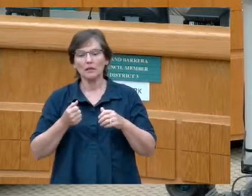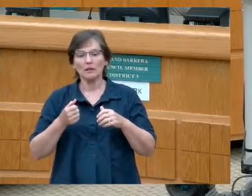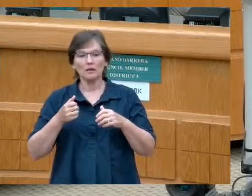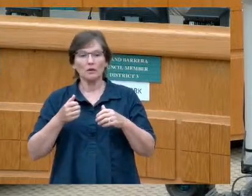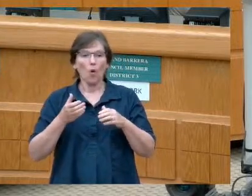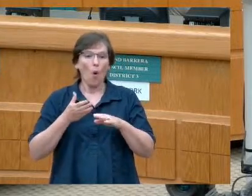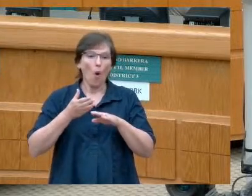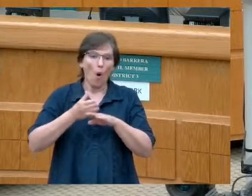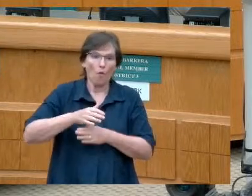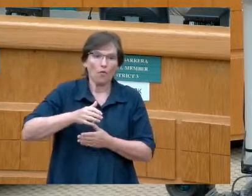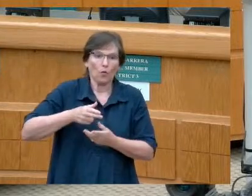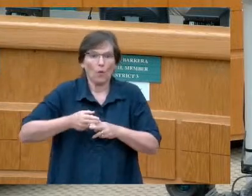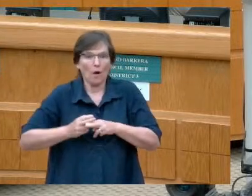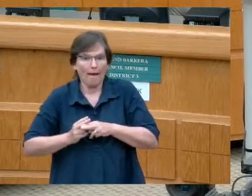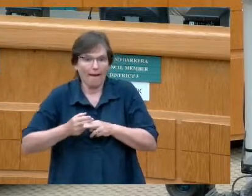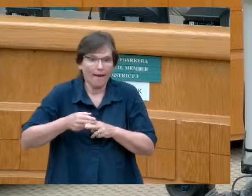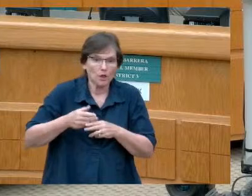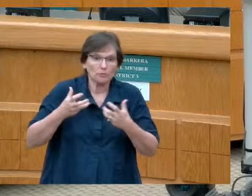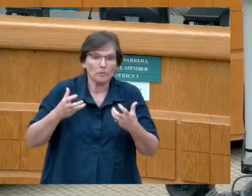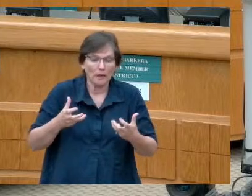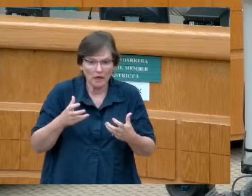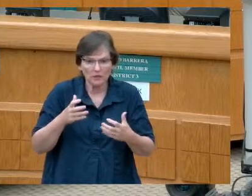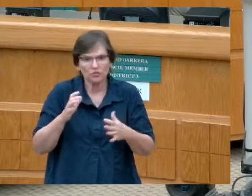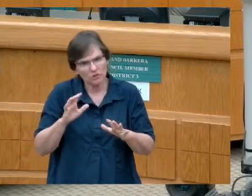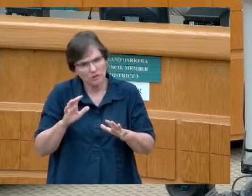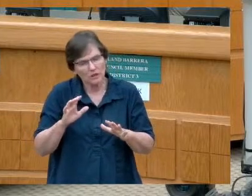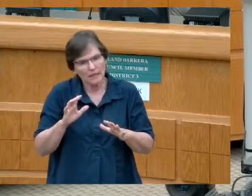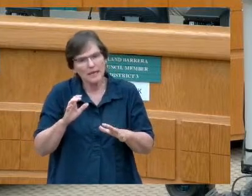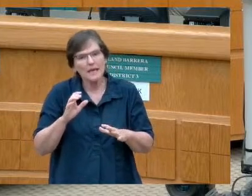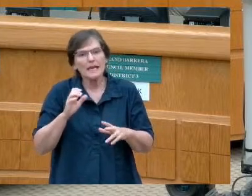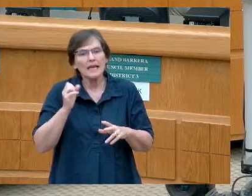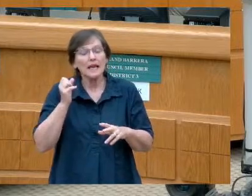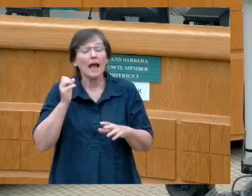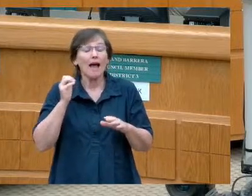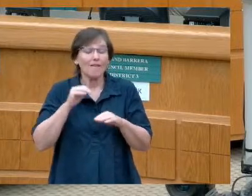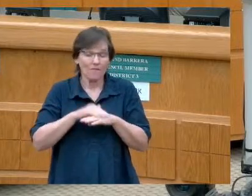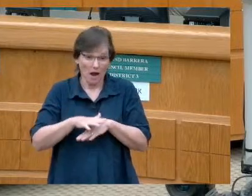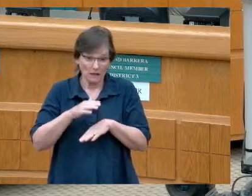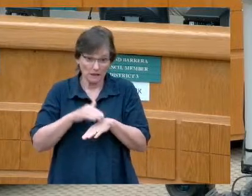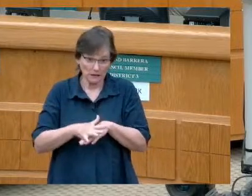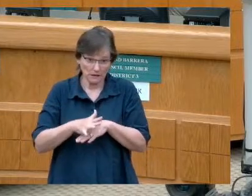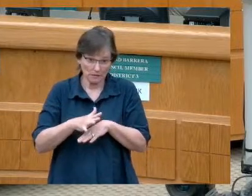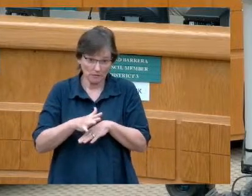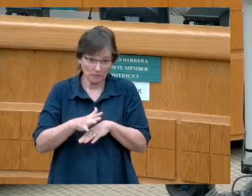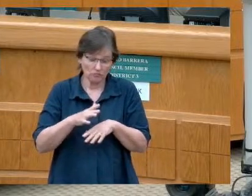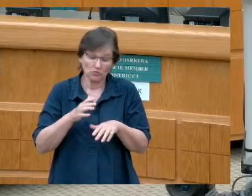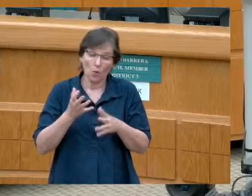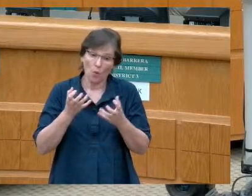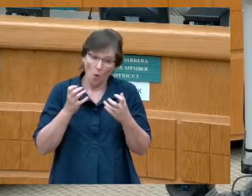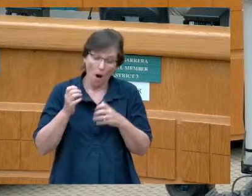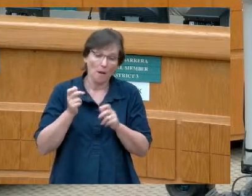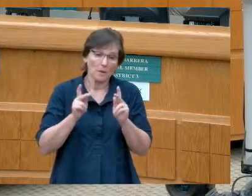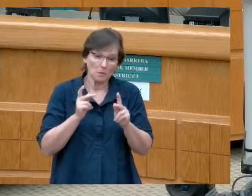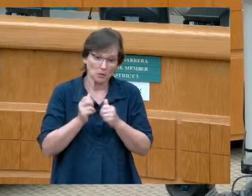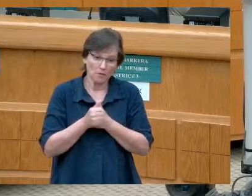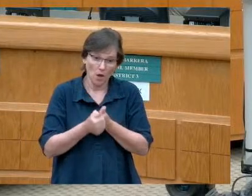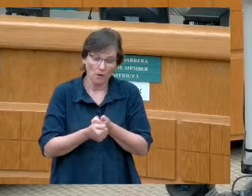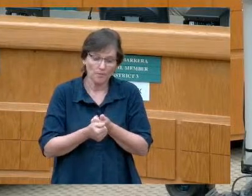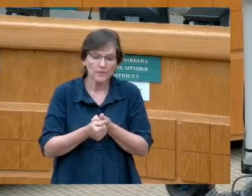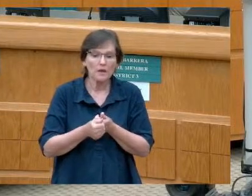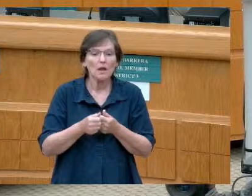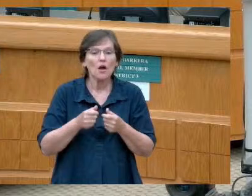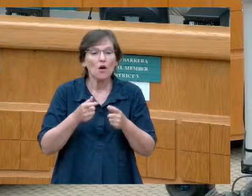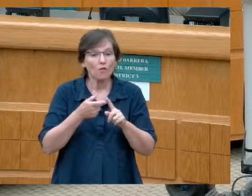those that have the underlying medical conditions. So here is some advice. Stay as far away from the virus as